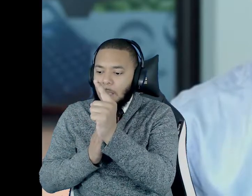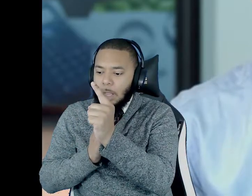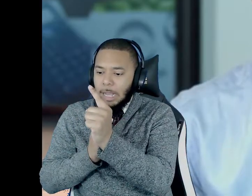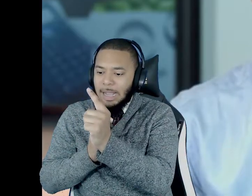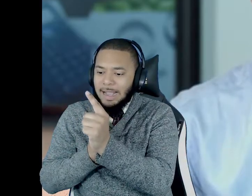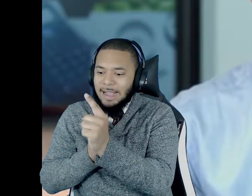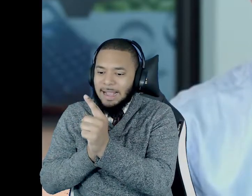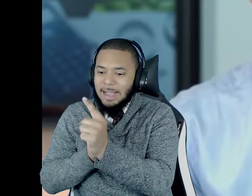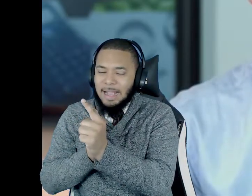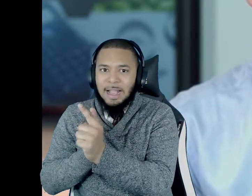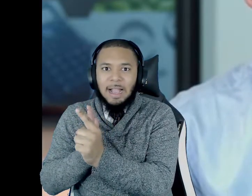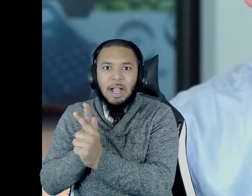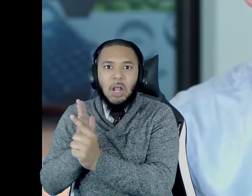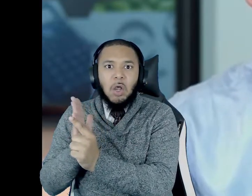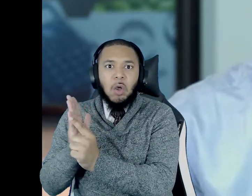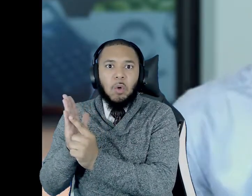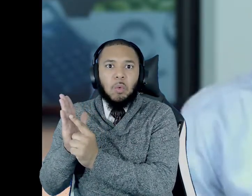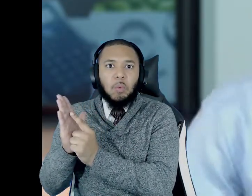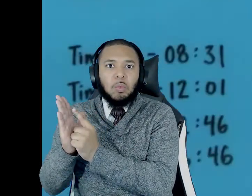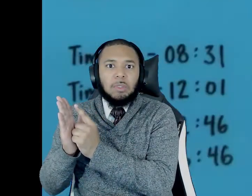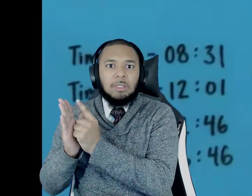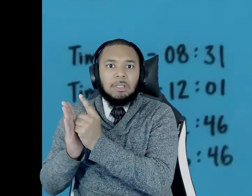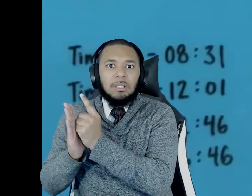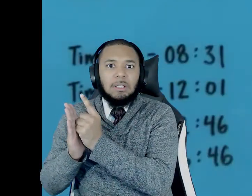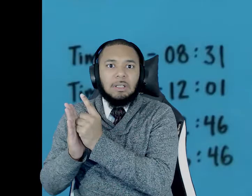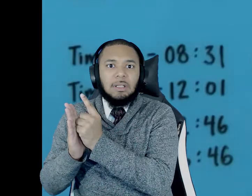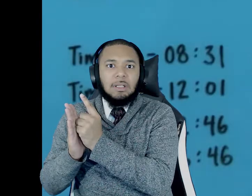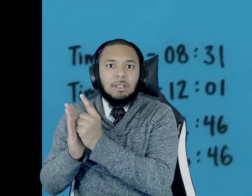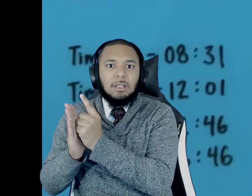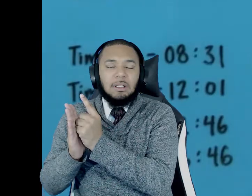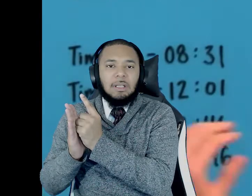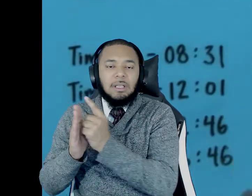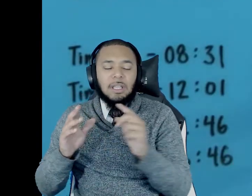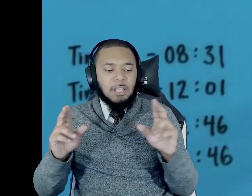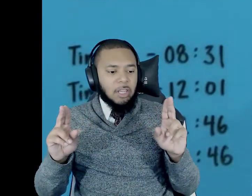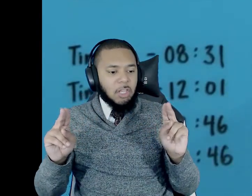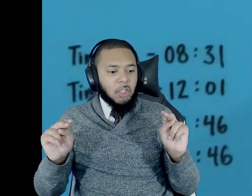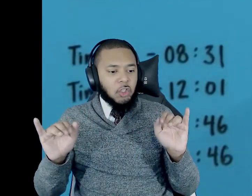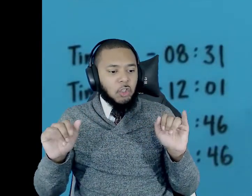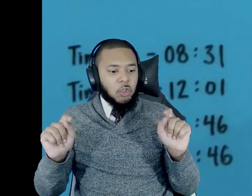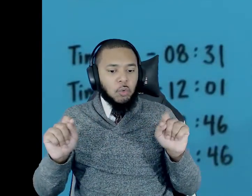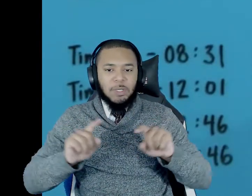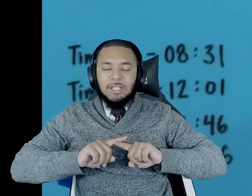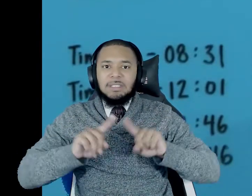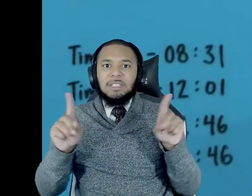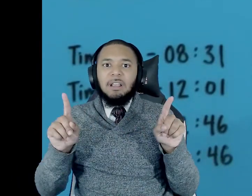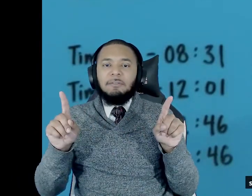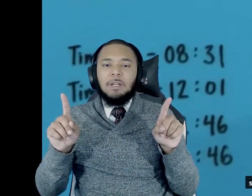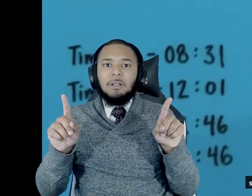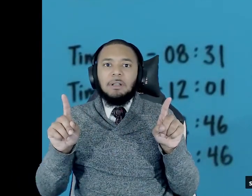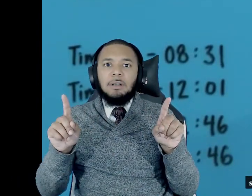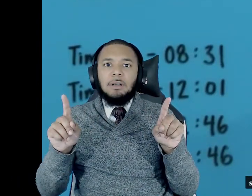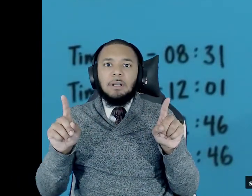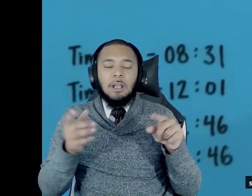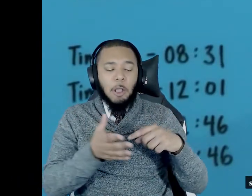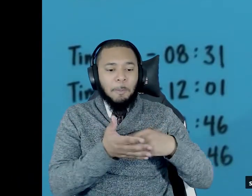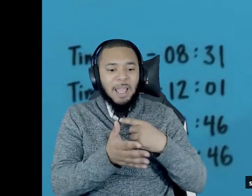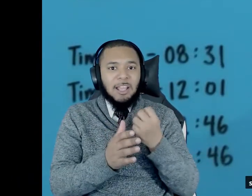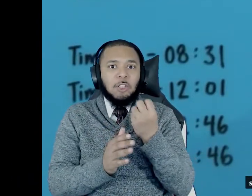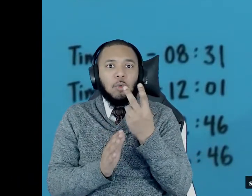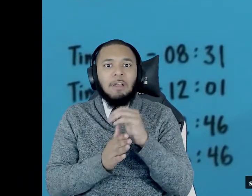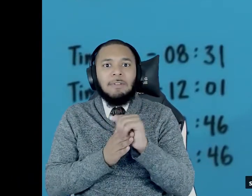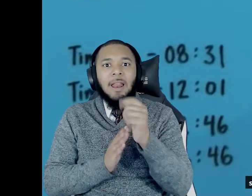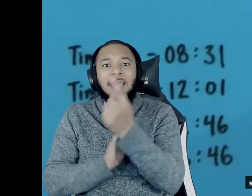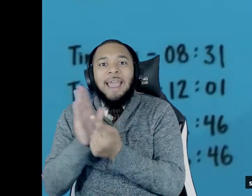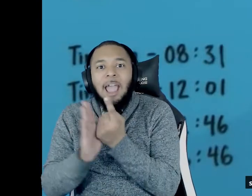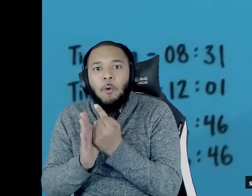you see what happened there? We mixed the units. We're getting paid $12 an hour, not